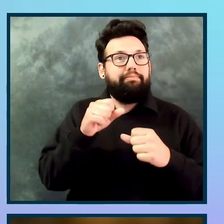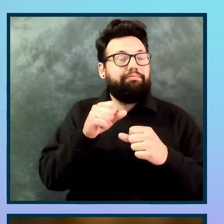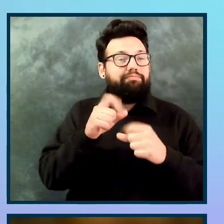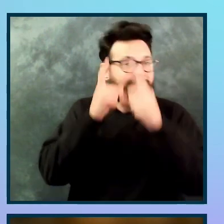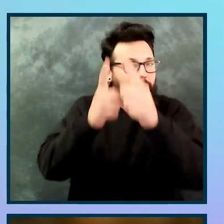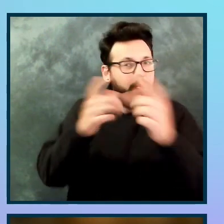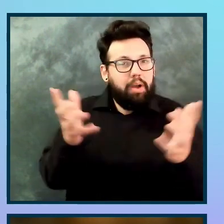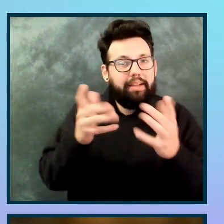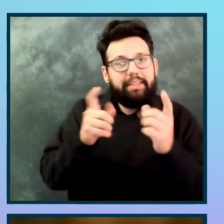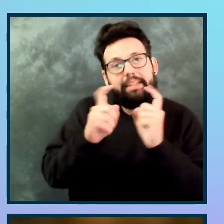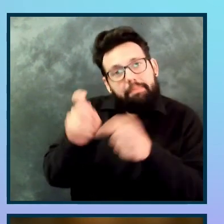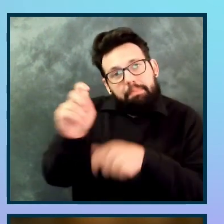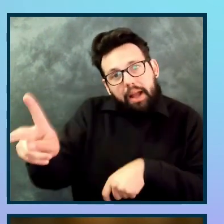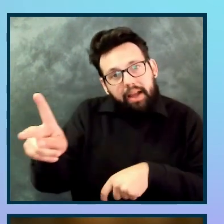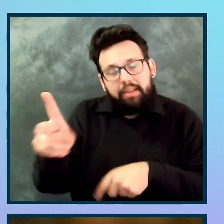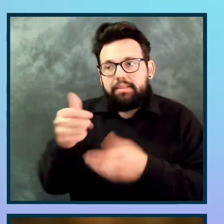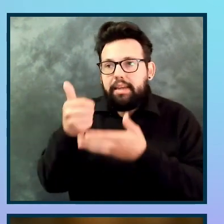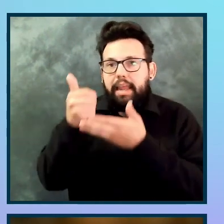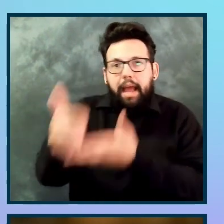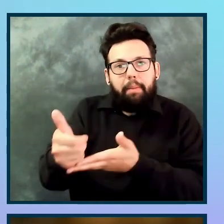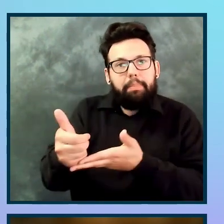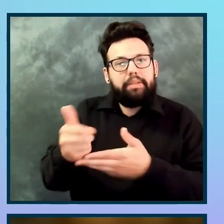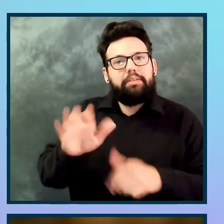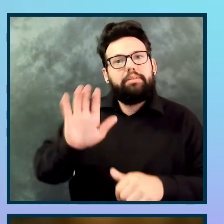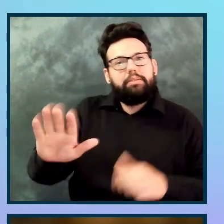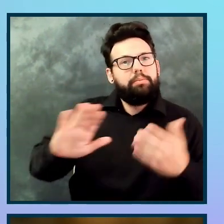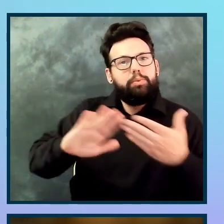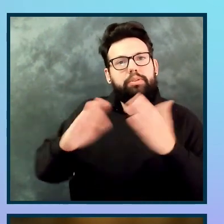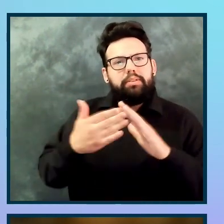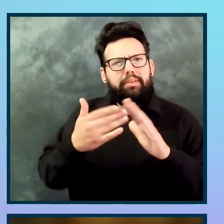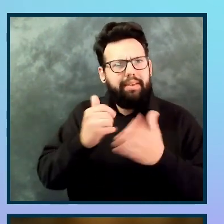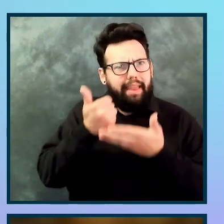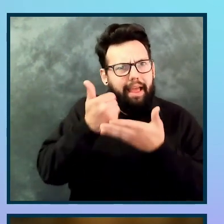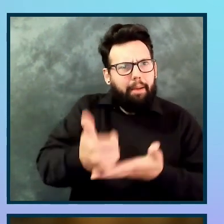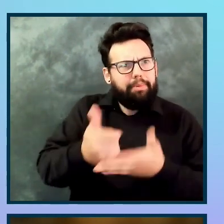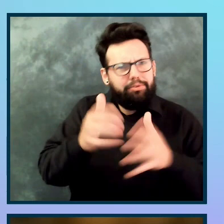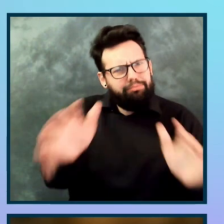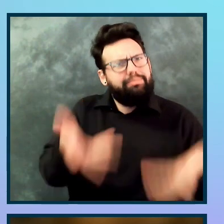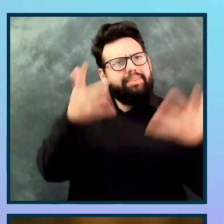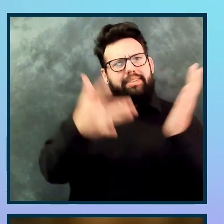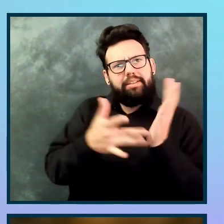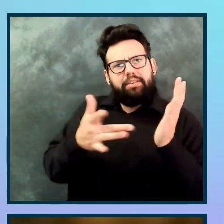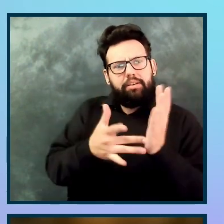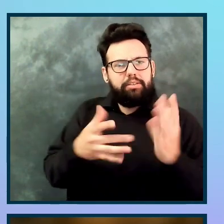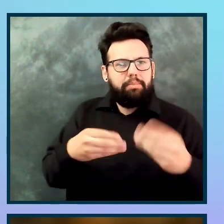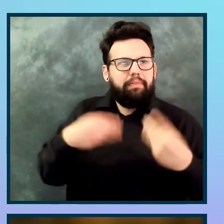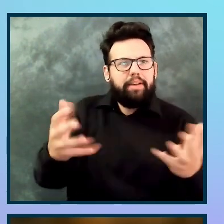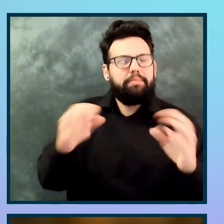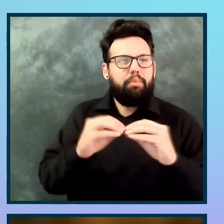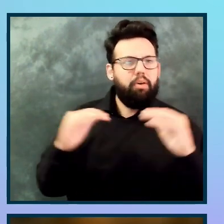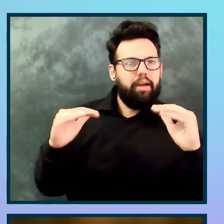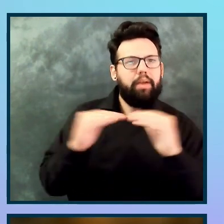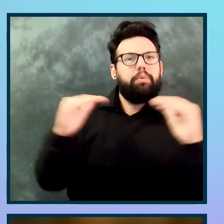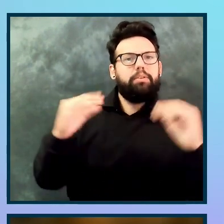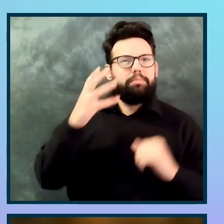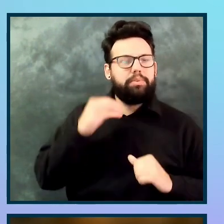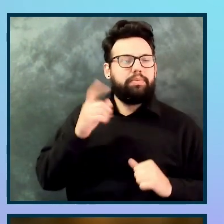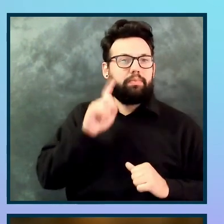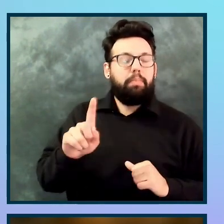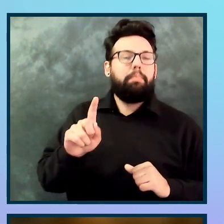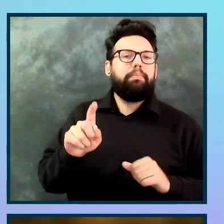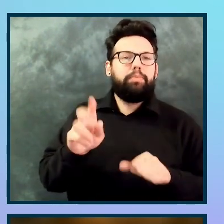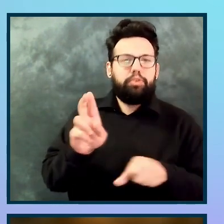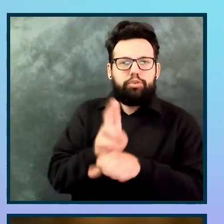helping that community and helping to make technology that serves them and creates an equitable experience for disabled